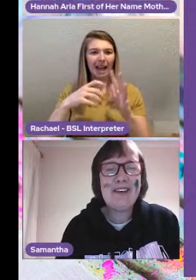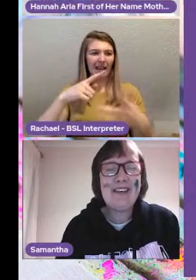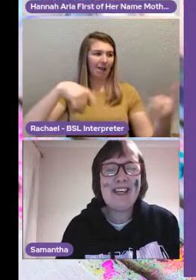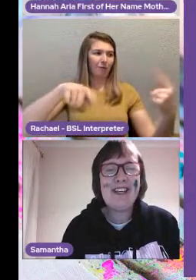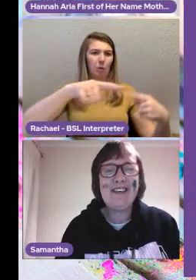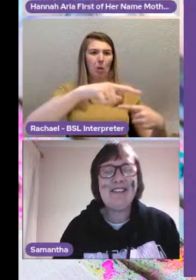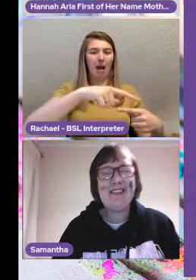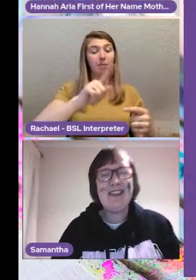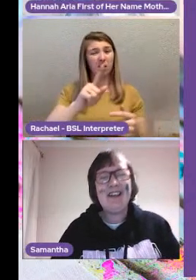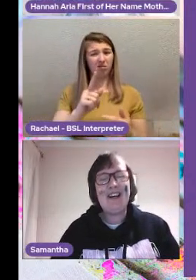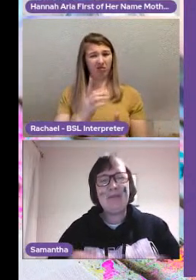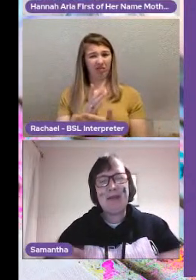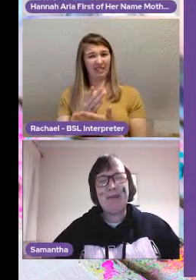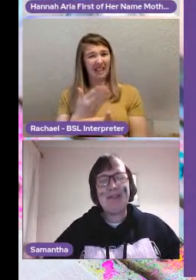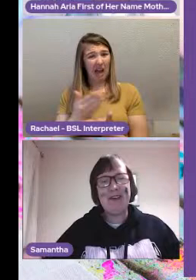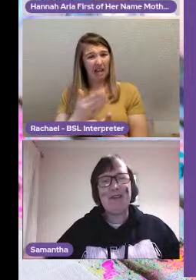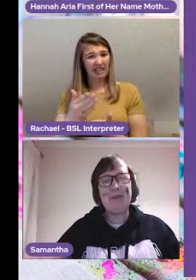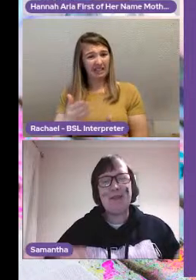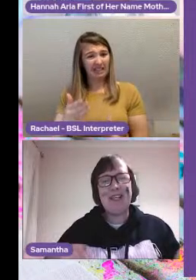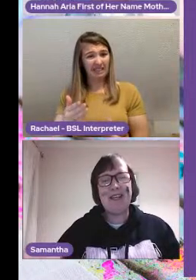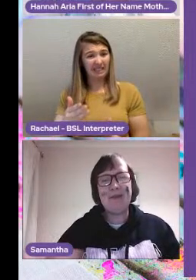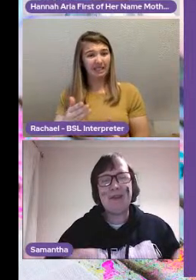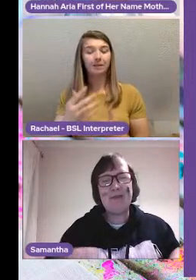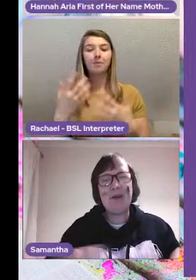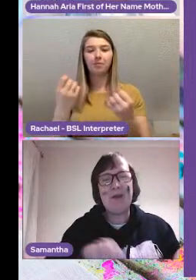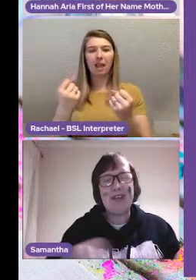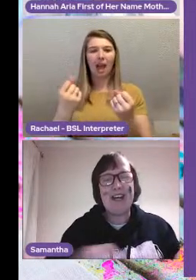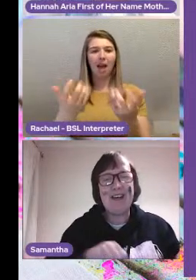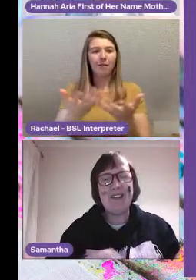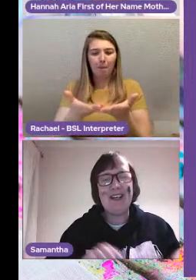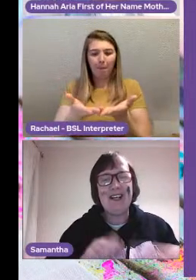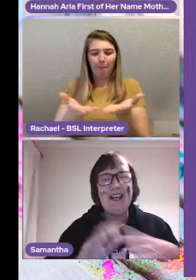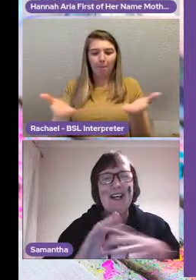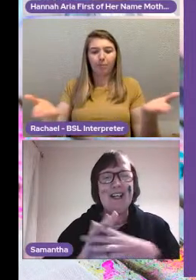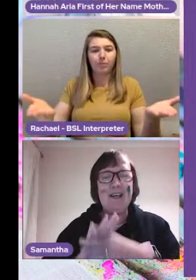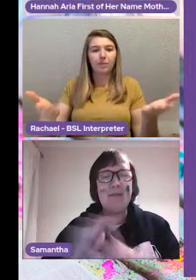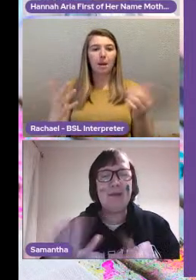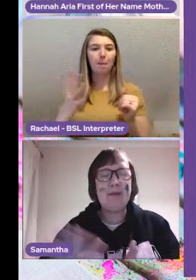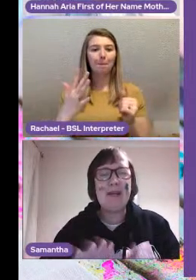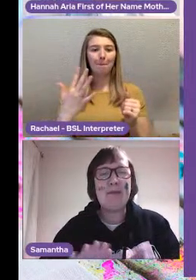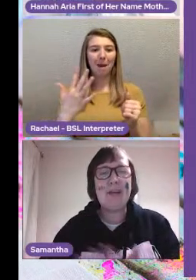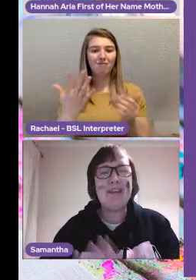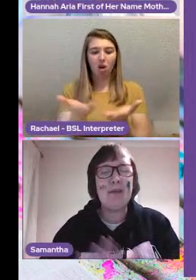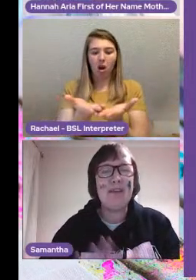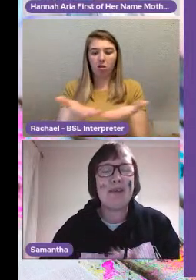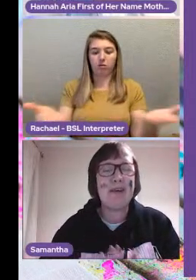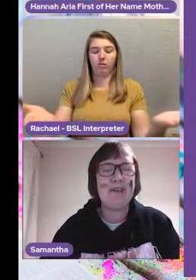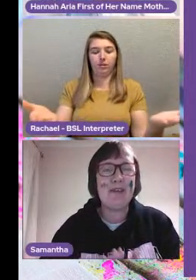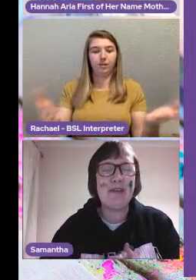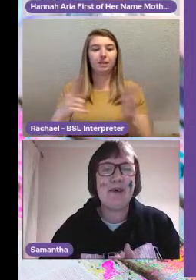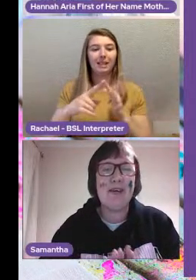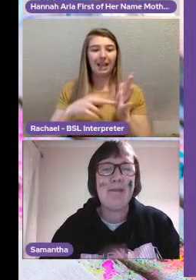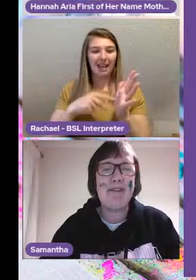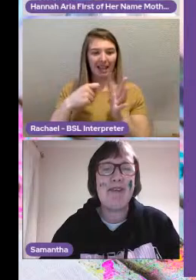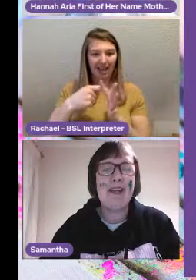quite tidy, and I had a big mirror to put the ink on and rolled it out and then put the paper on. I had to blot it quite a few